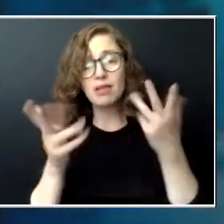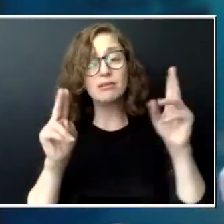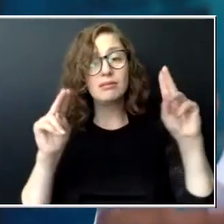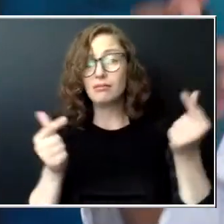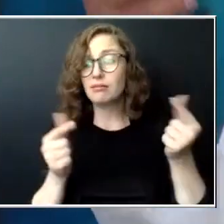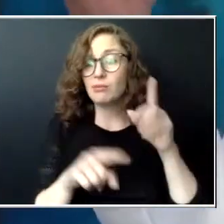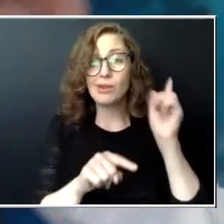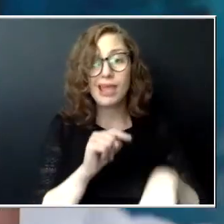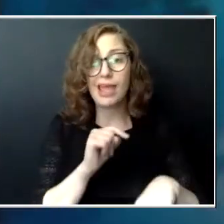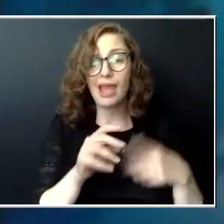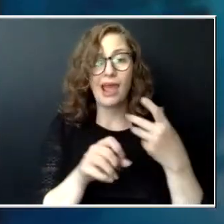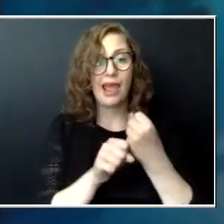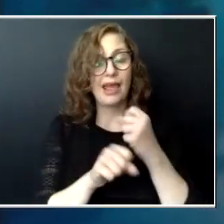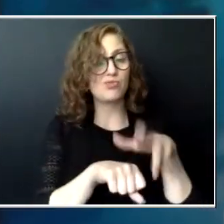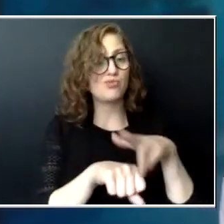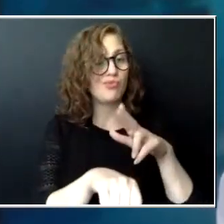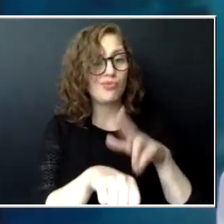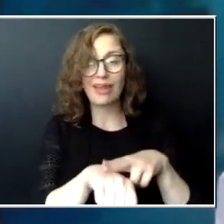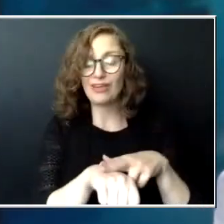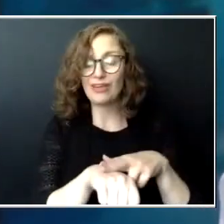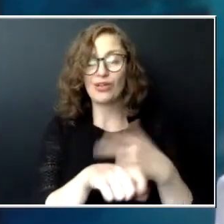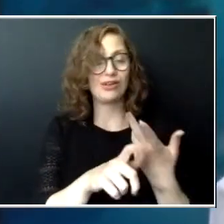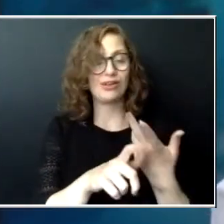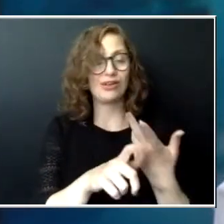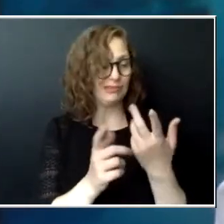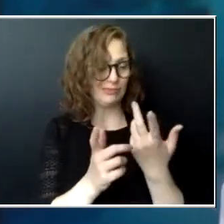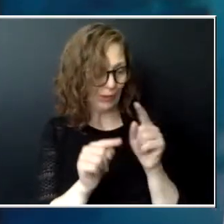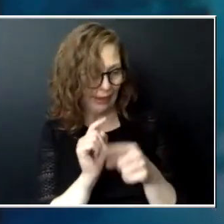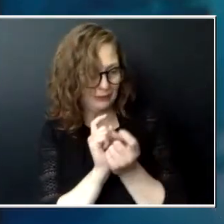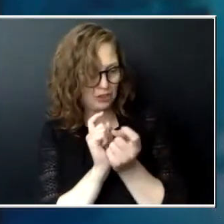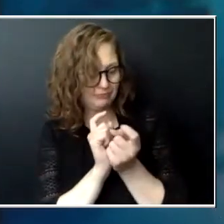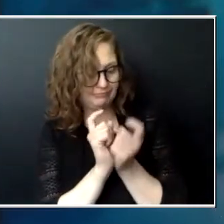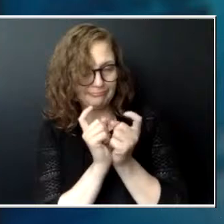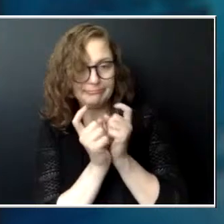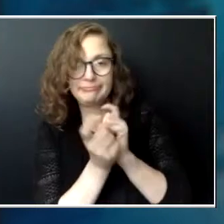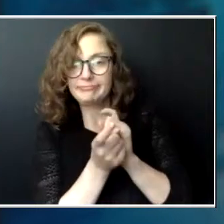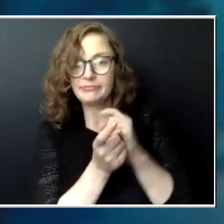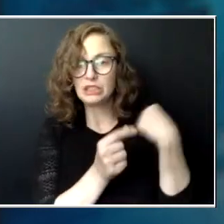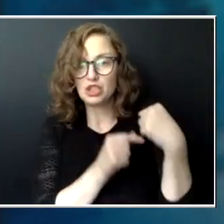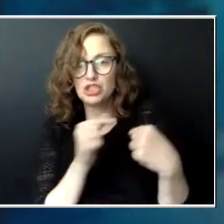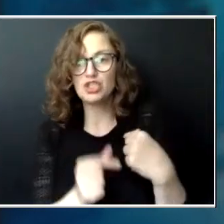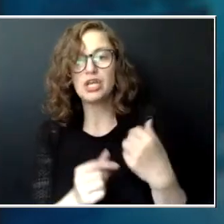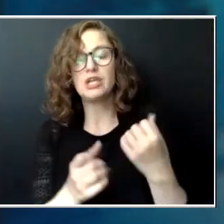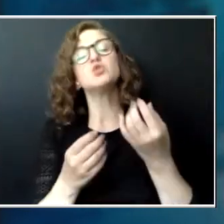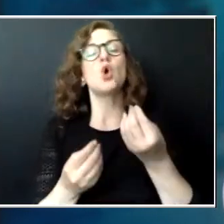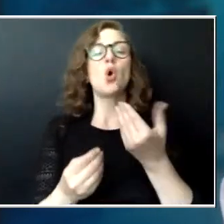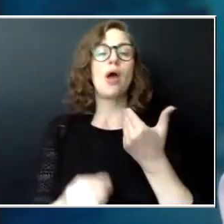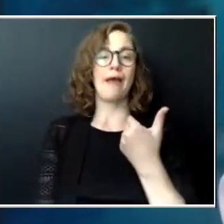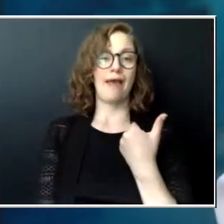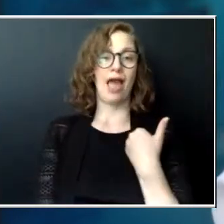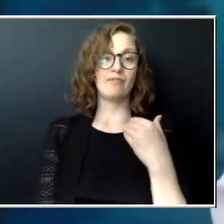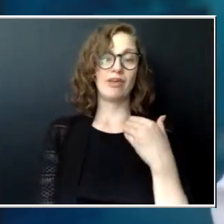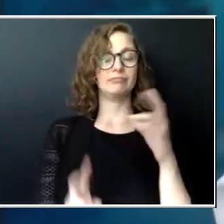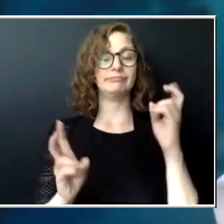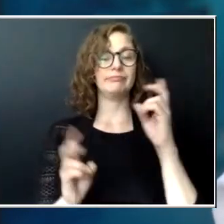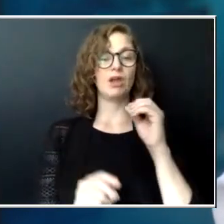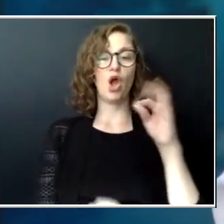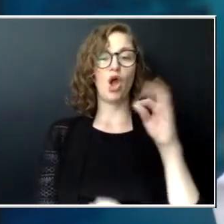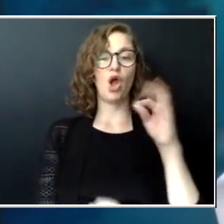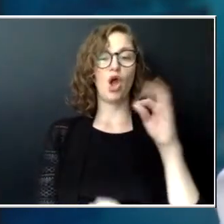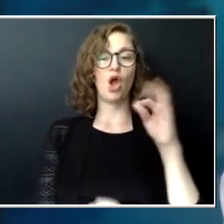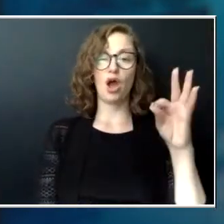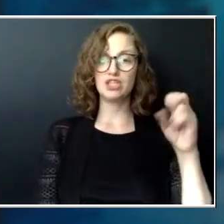of manufacture problems or other problems or what. So having an off-the-shelf option is you know, I think it's important, and down the run there are